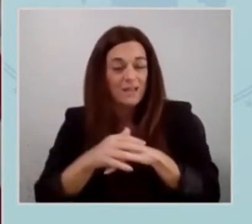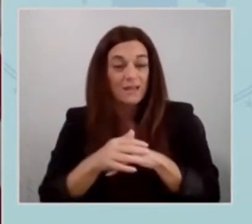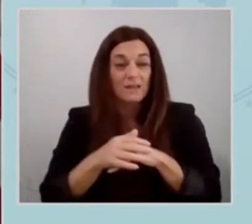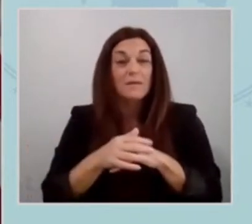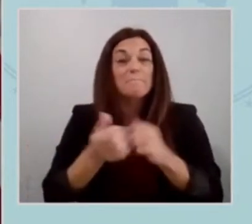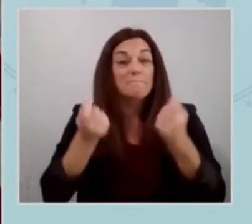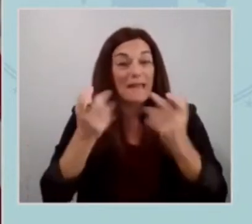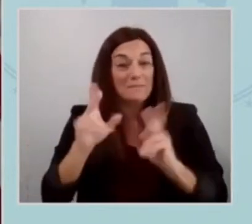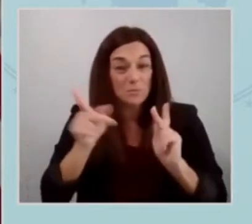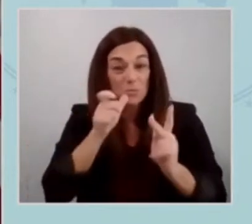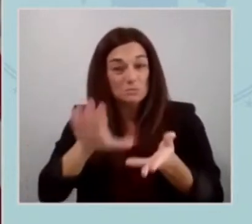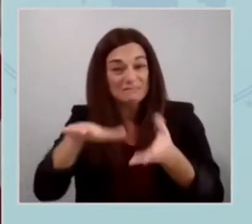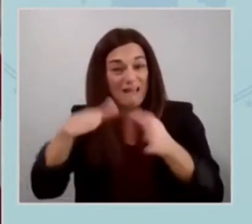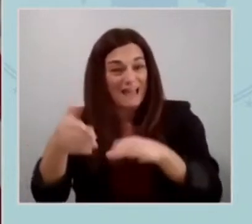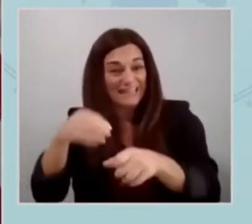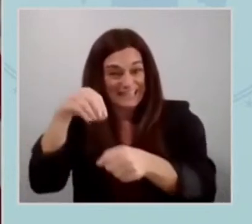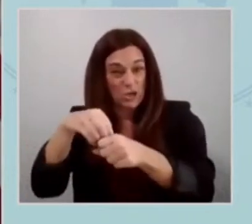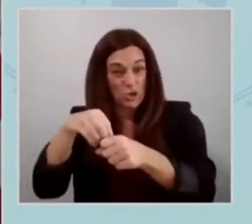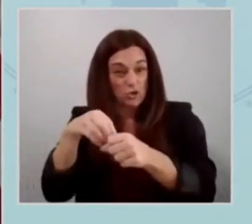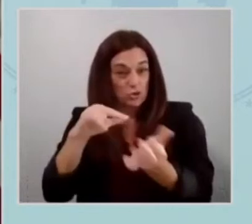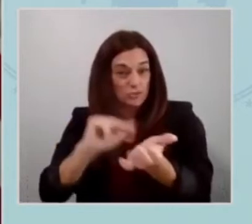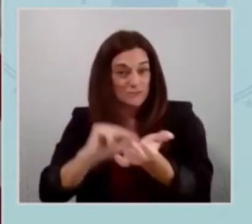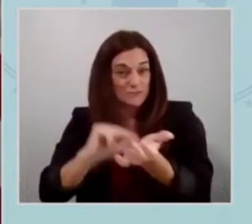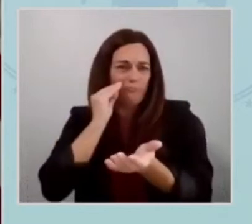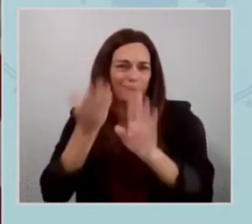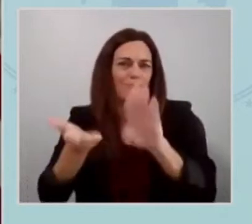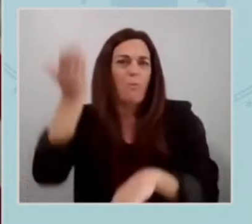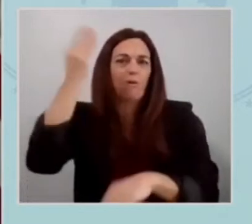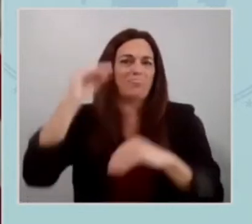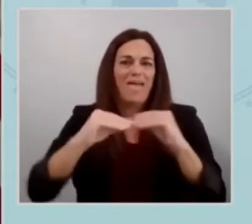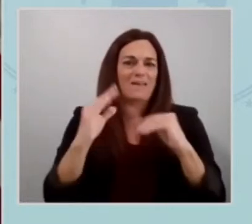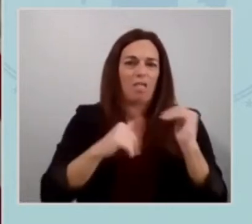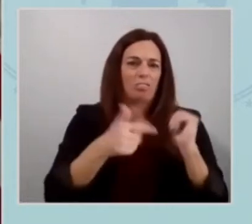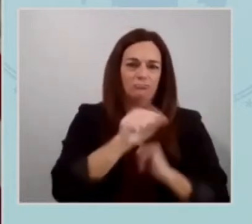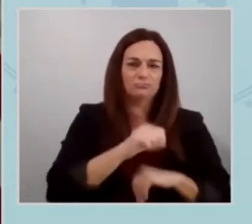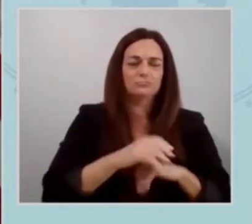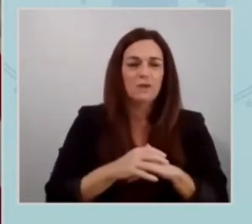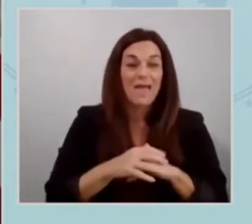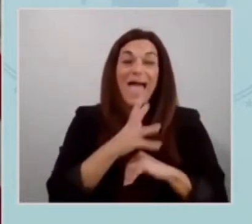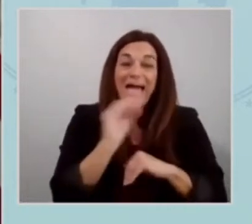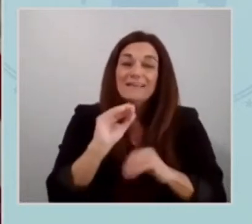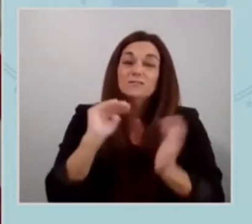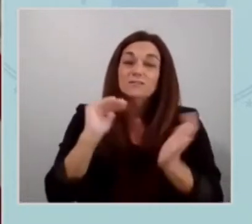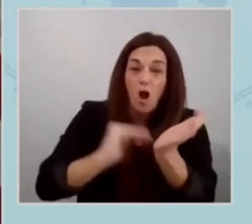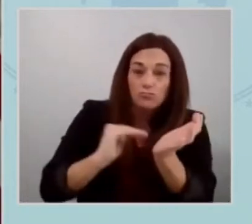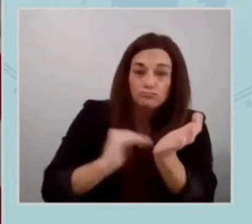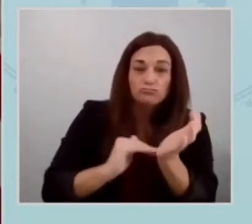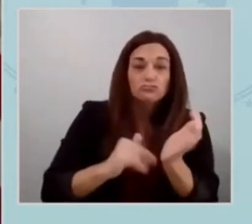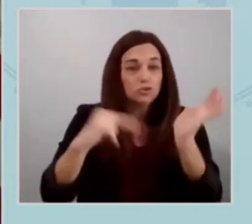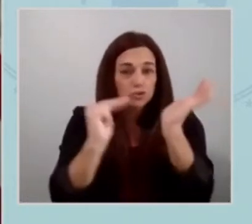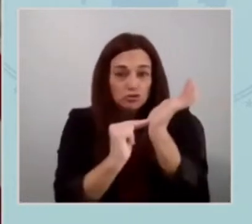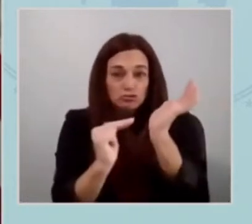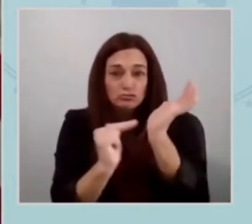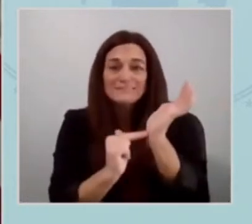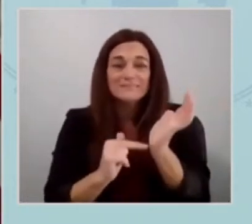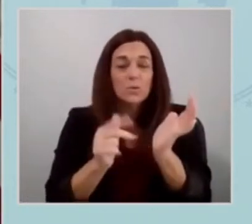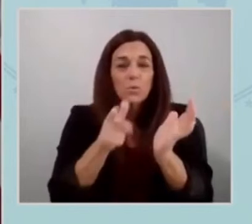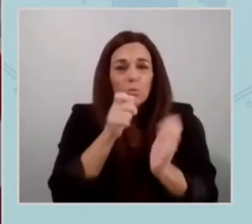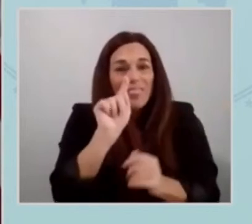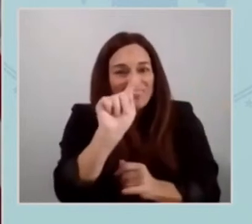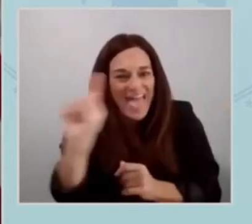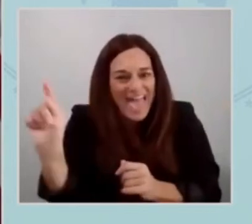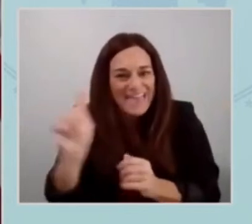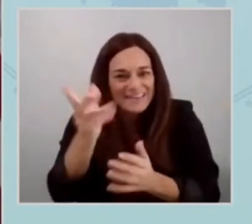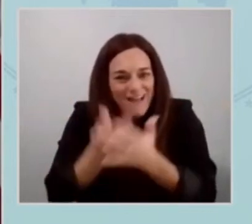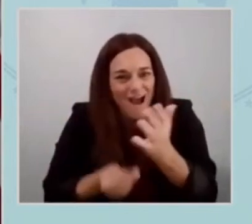in the mortality side of things. The number of people who've died in nursing homes exceeds about anything else. You're going to have to get